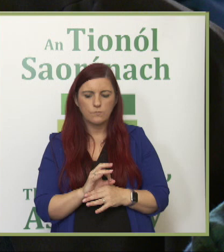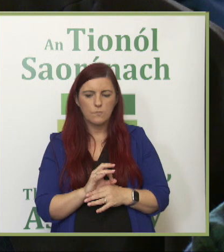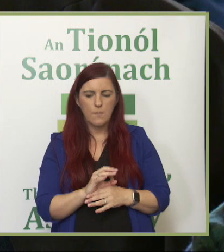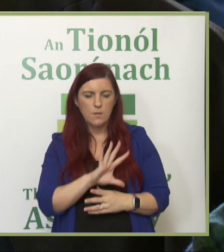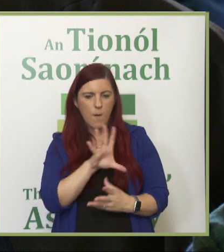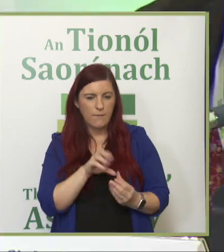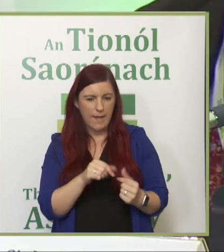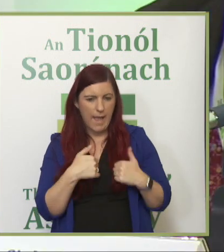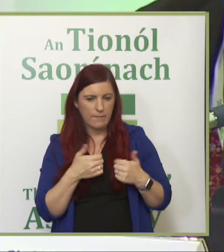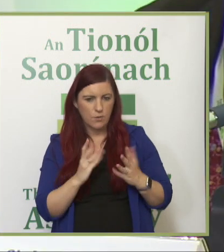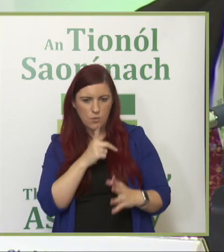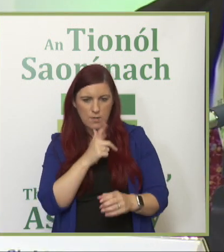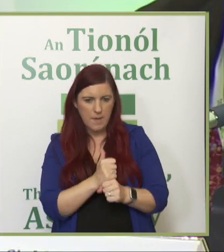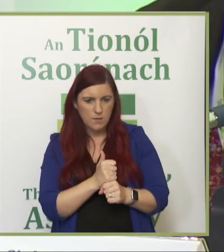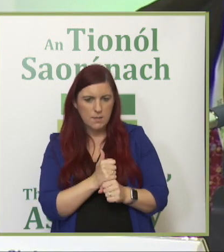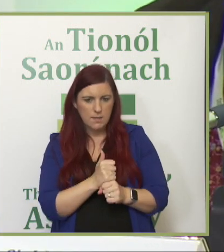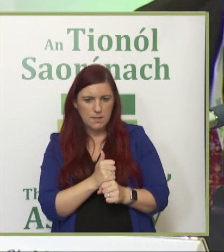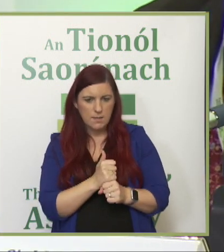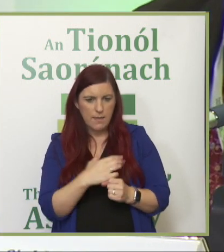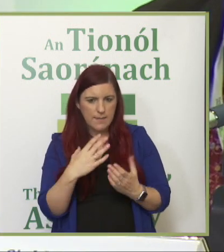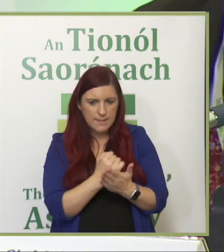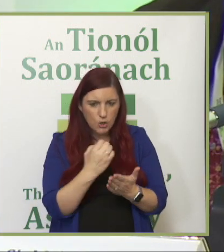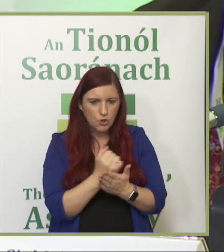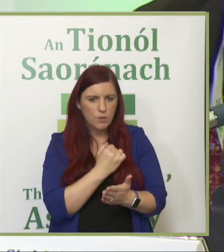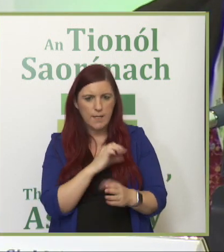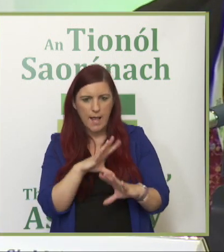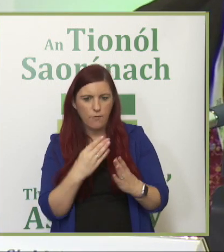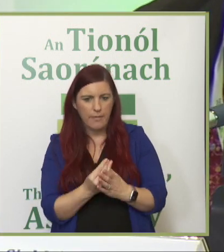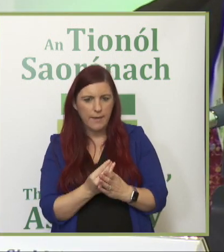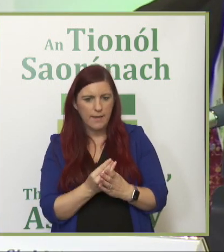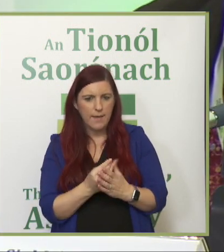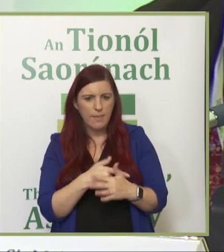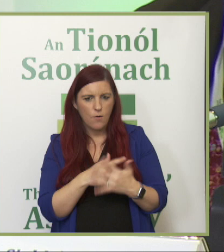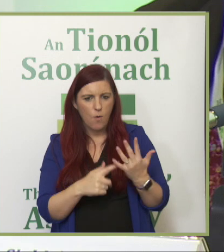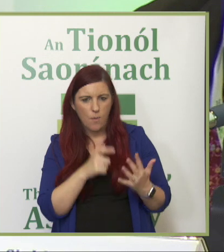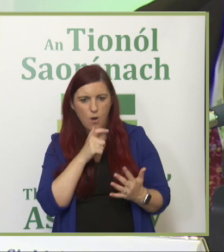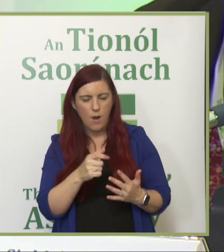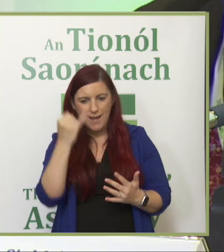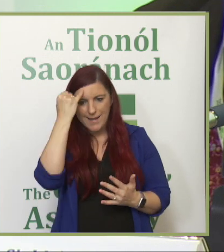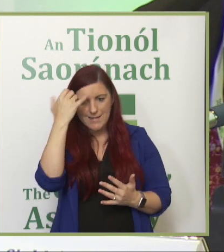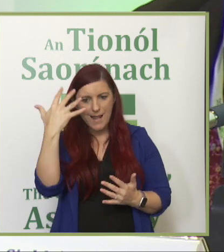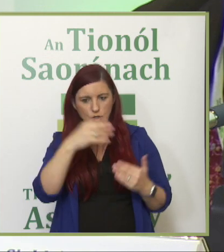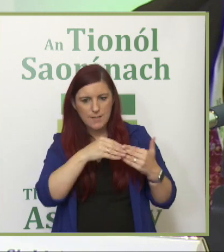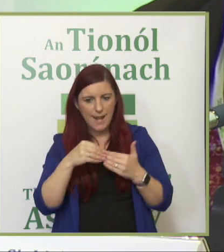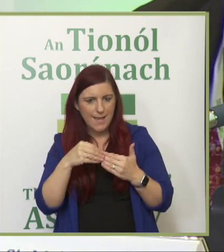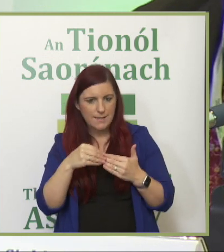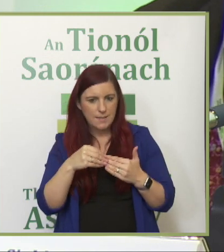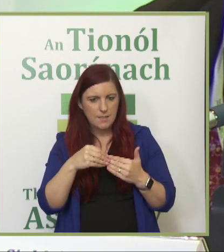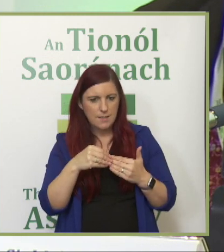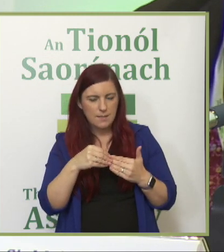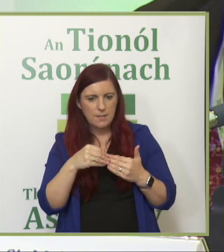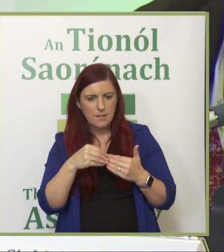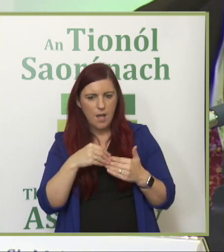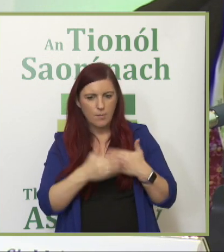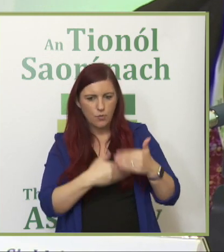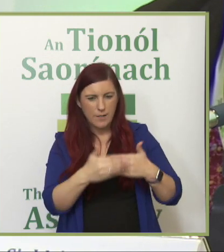spoke about and the seizures that I spoke about and the firearms and the drugs, they're all what we call intelligence-led operations. So, and I'm sure